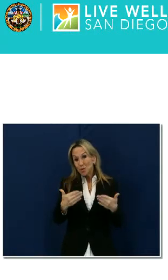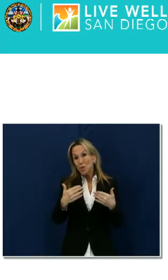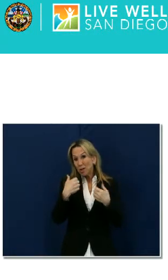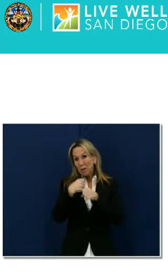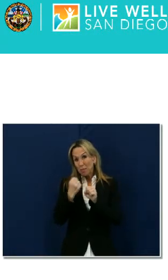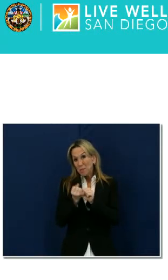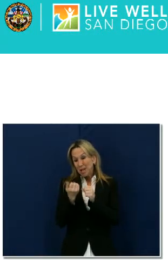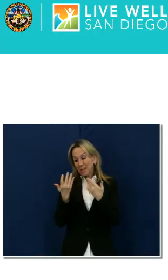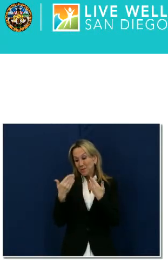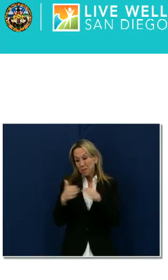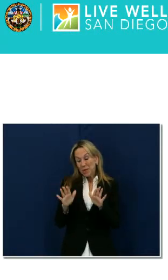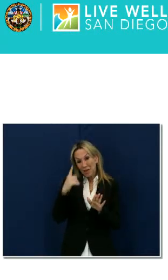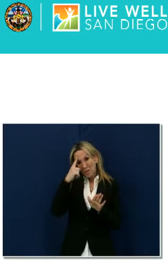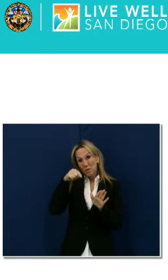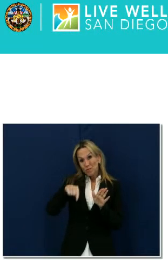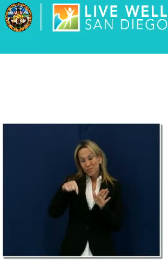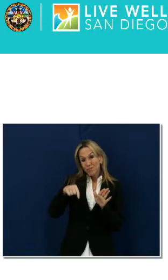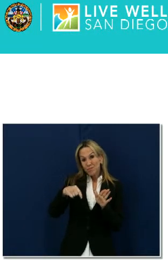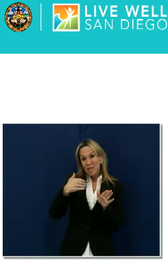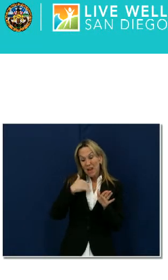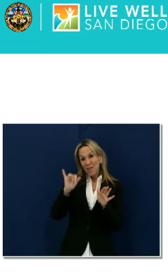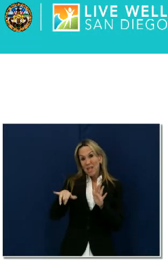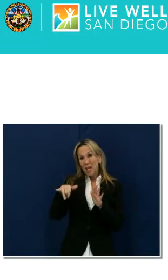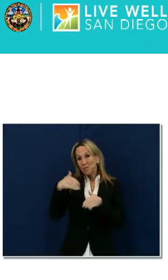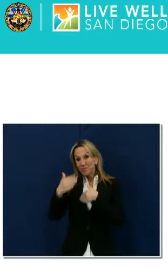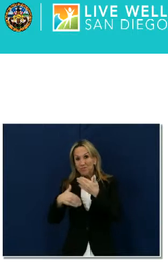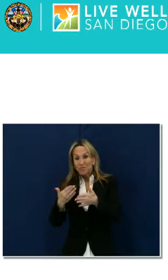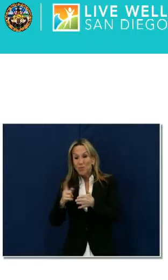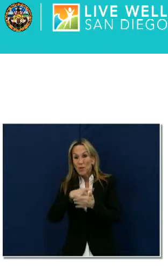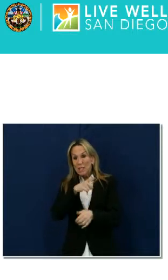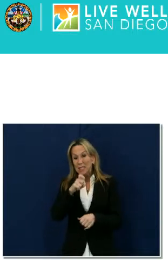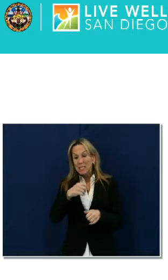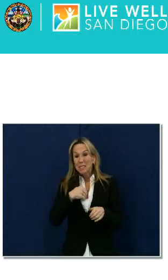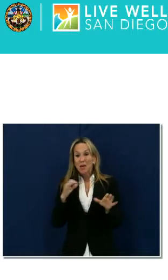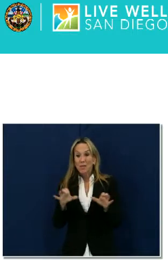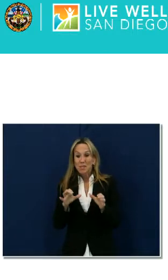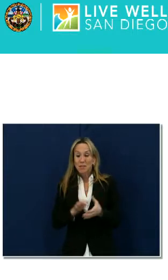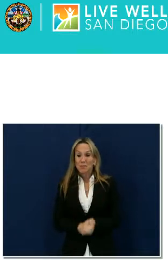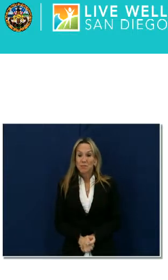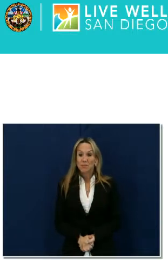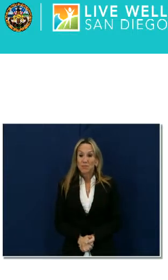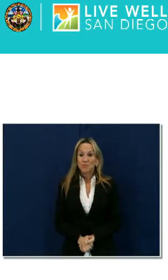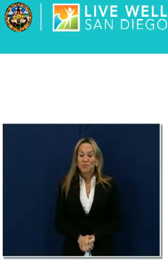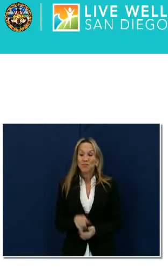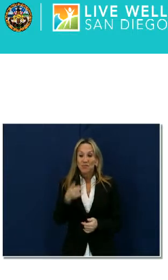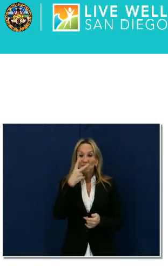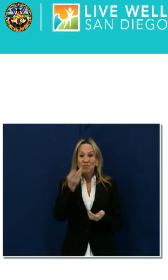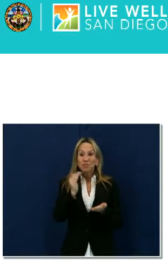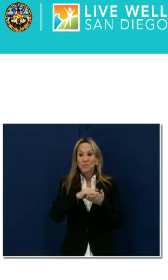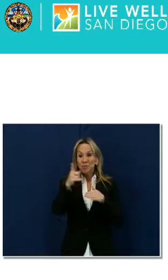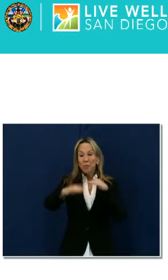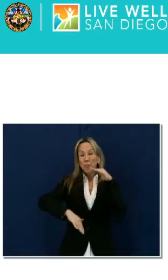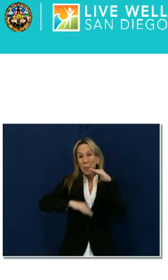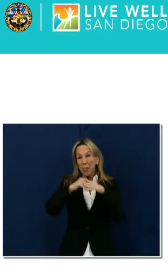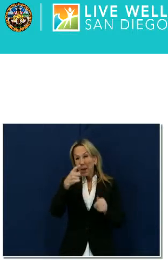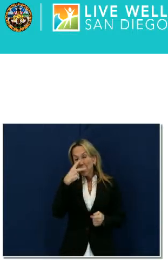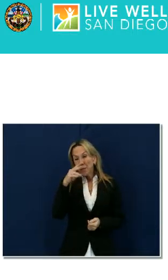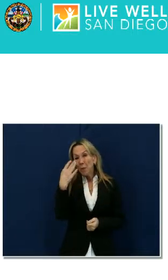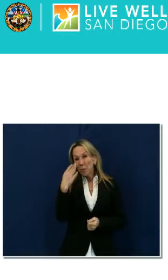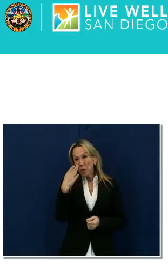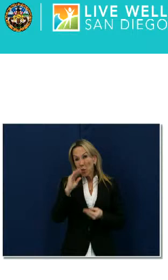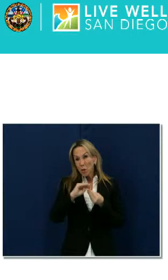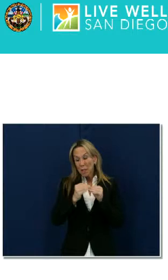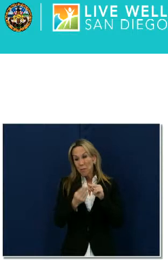COVID-19 patients. The next chart you'll see here is just our ICU capacity, and again, as you continue to see that blue number